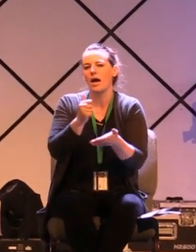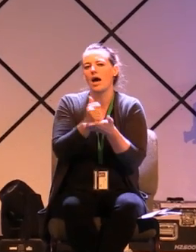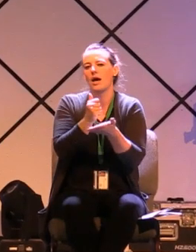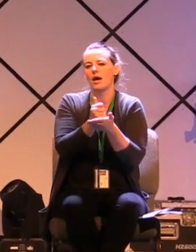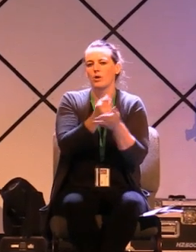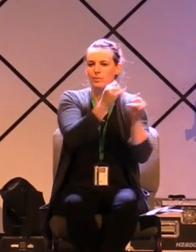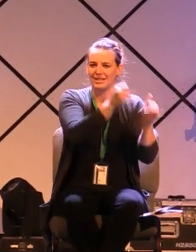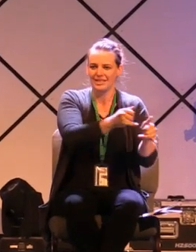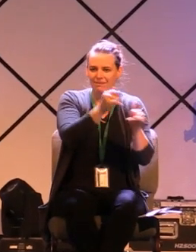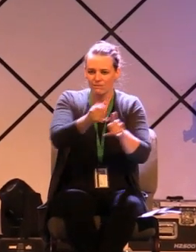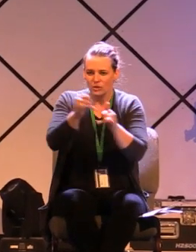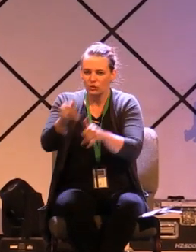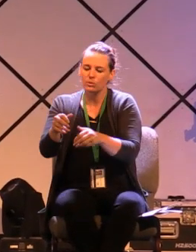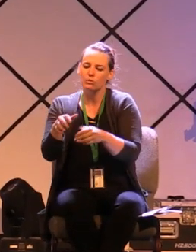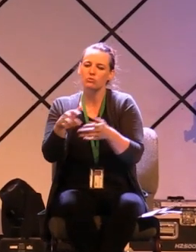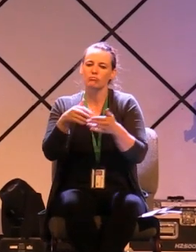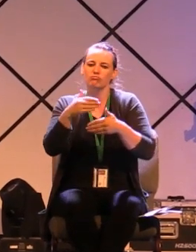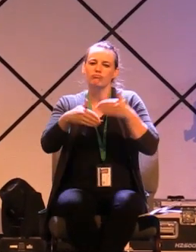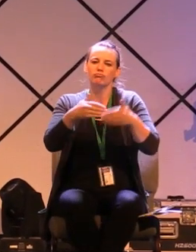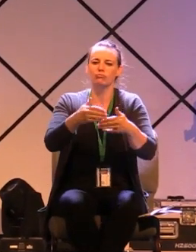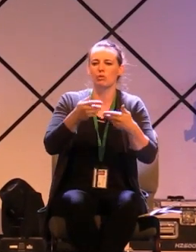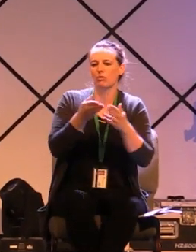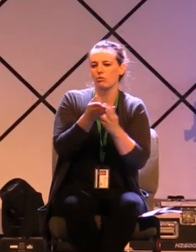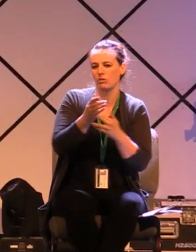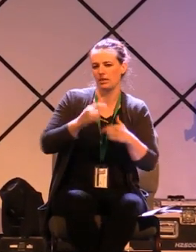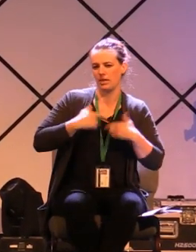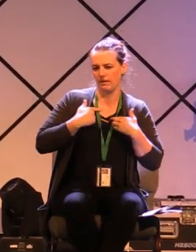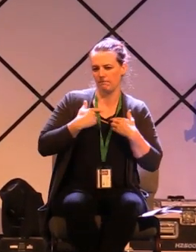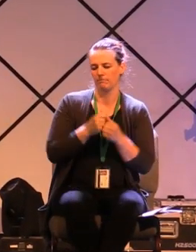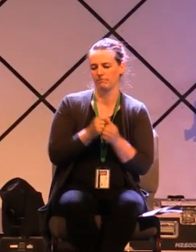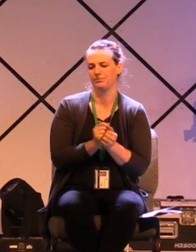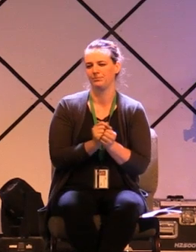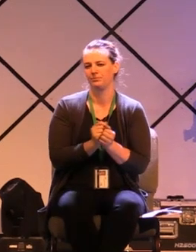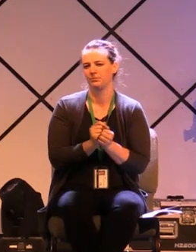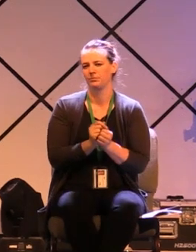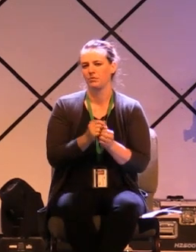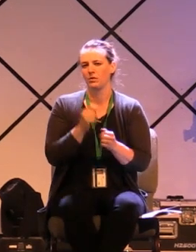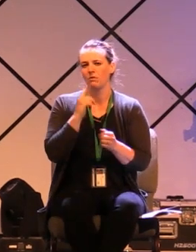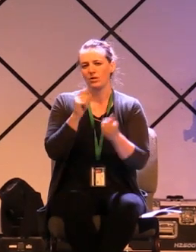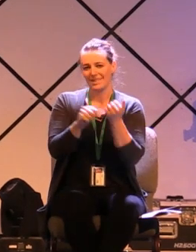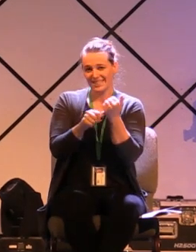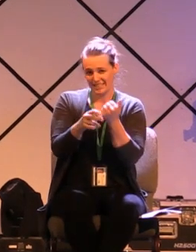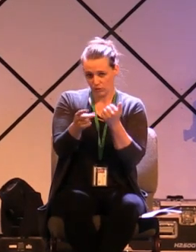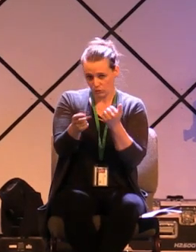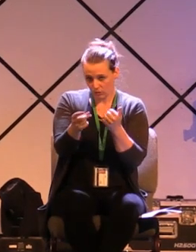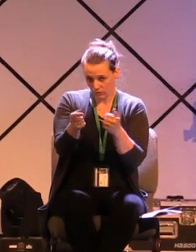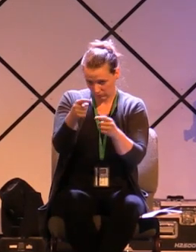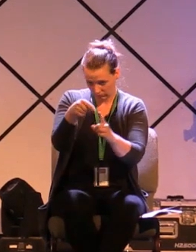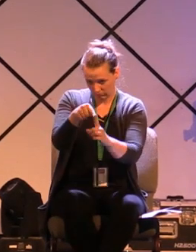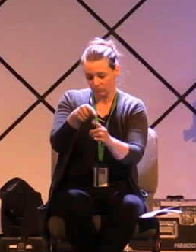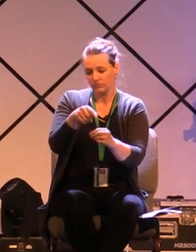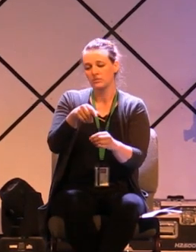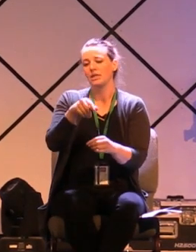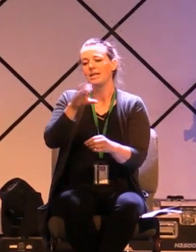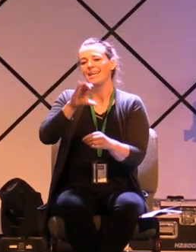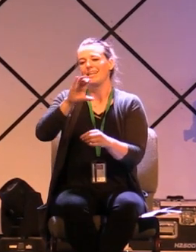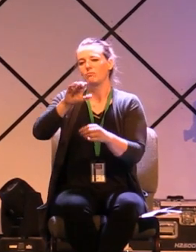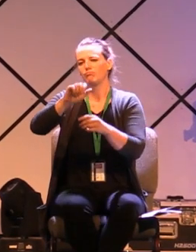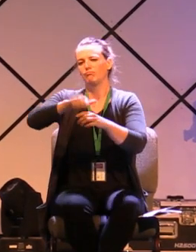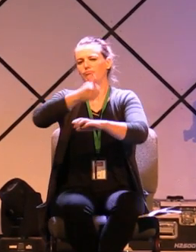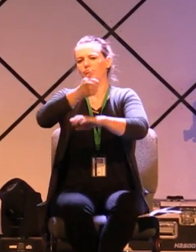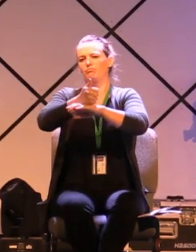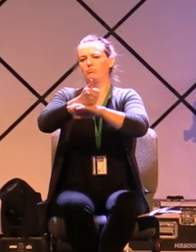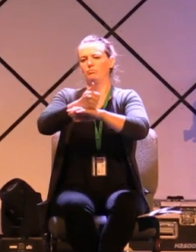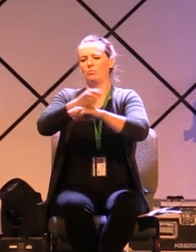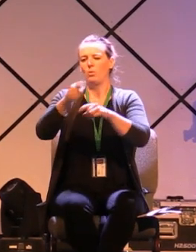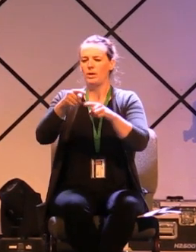individuals mitigate their disabilities. As an innovator of assistance dogs, Canine Companions started when one